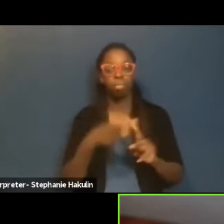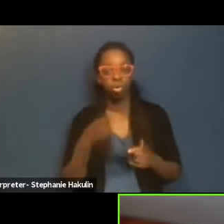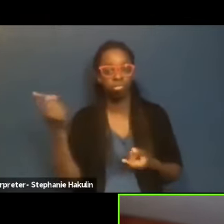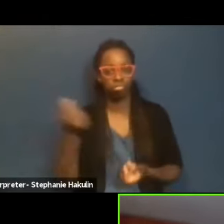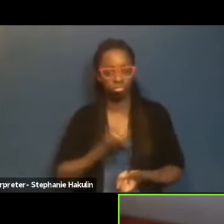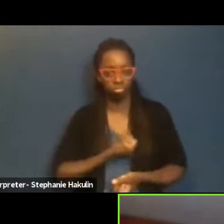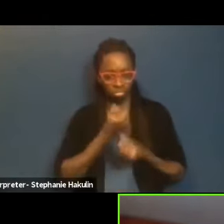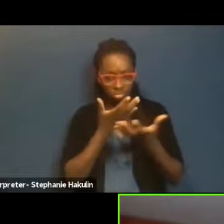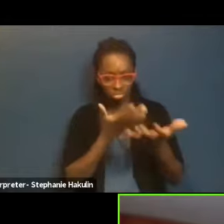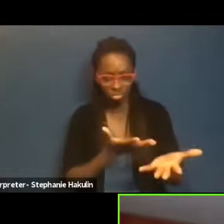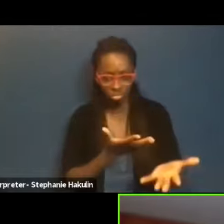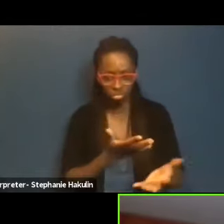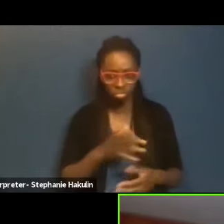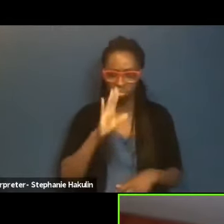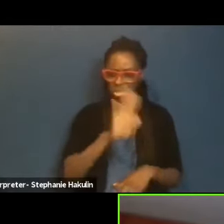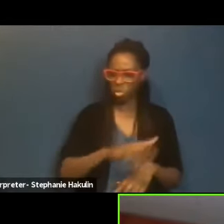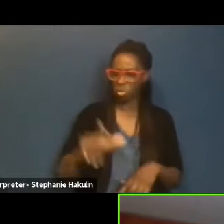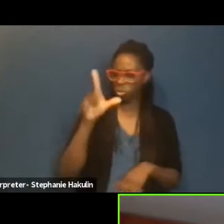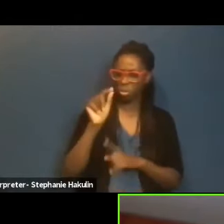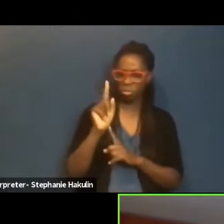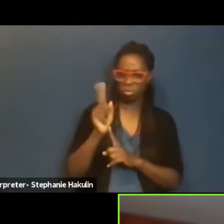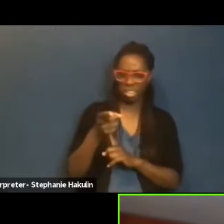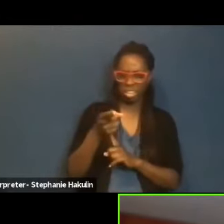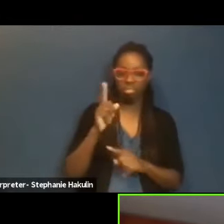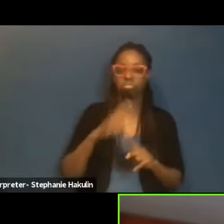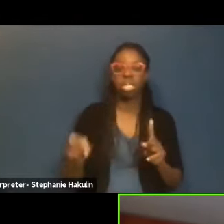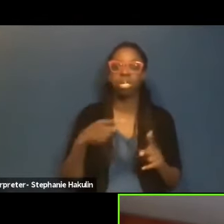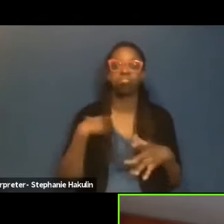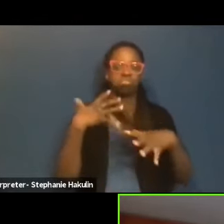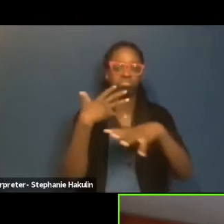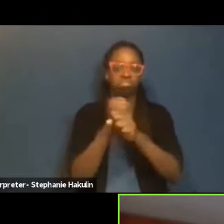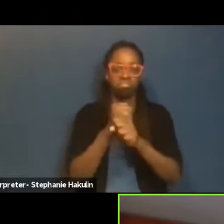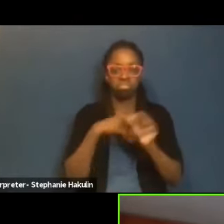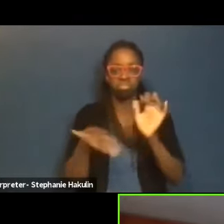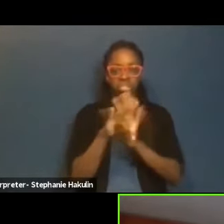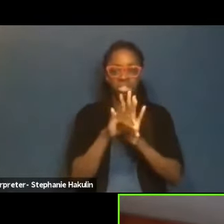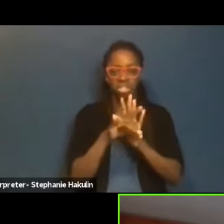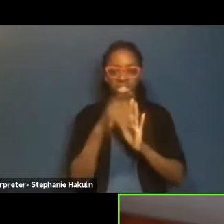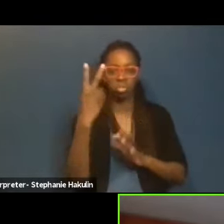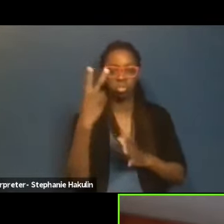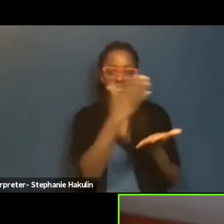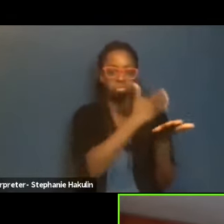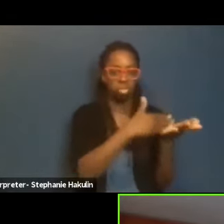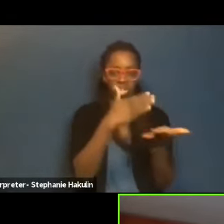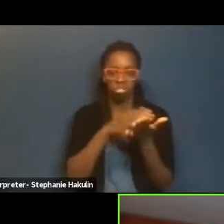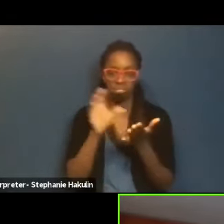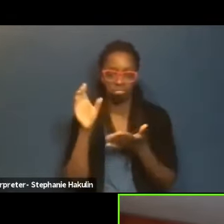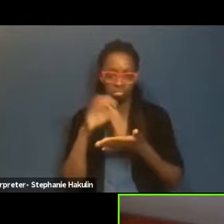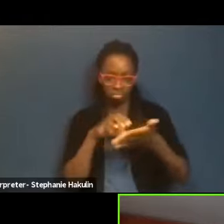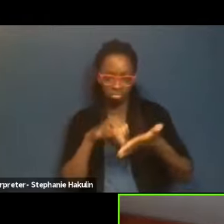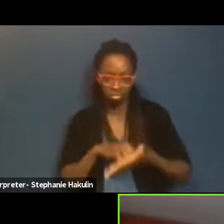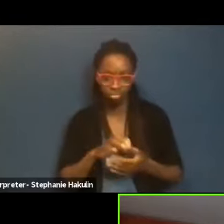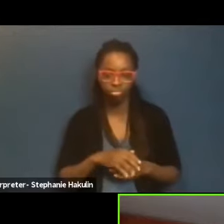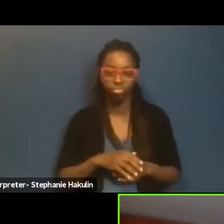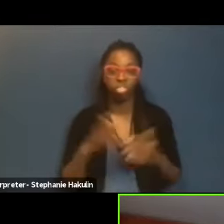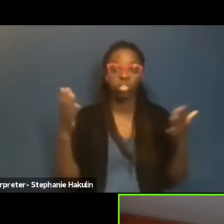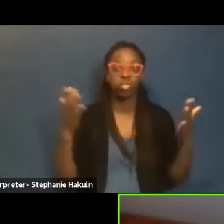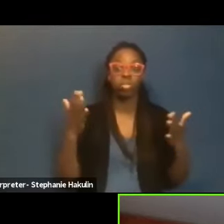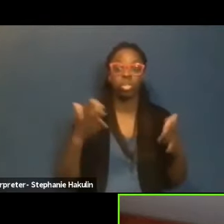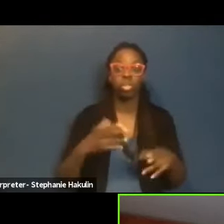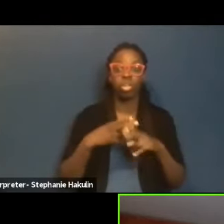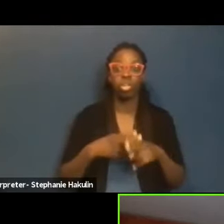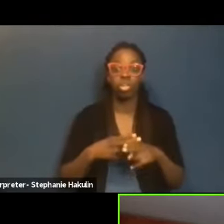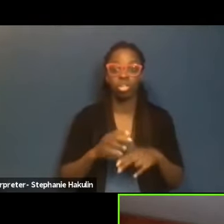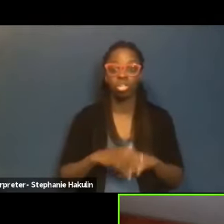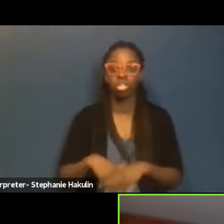I'm gonna read two pieces from this for you tonight. This piece is called Novena to Guavan Sex, a